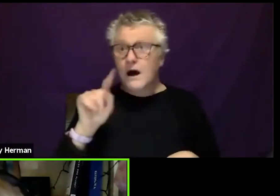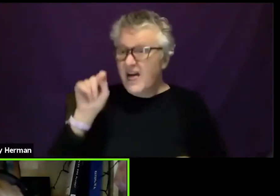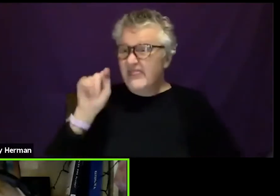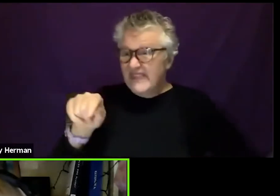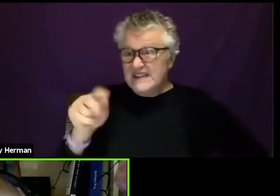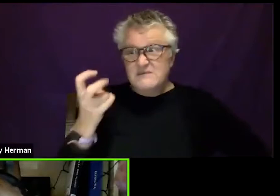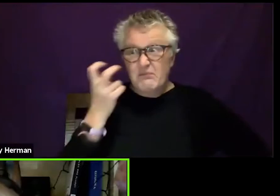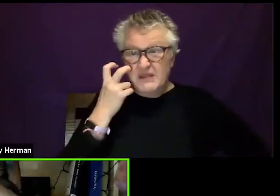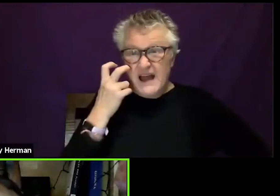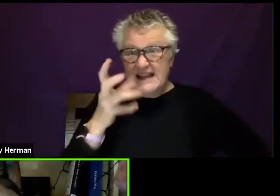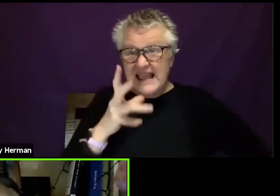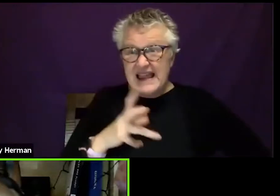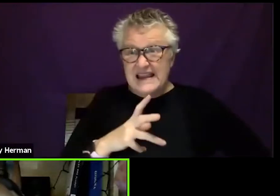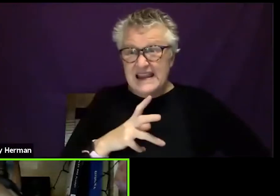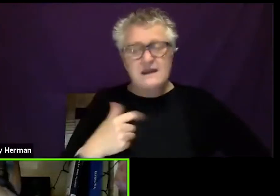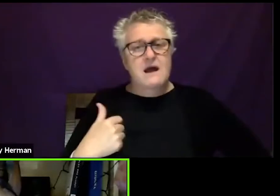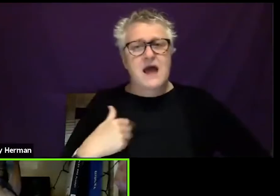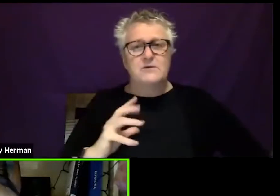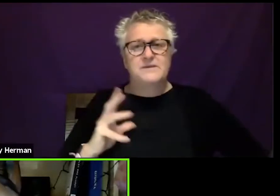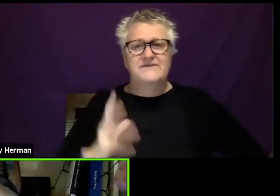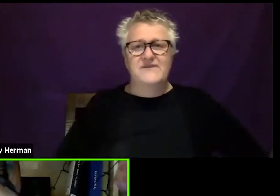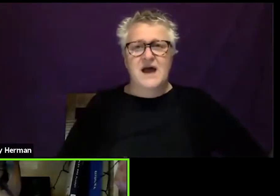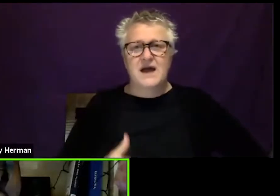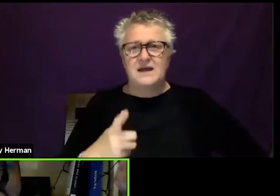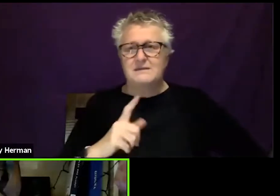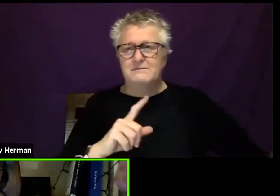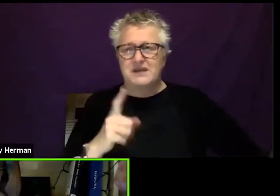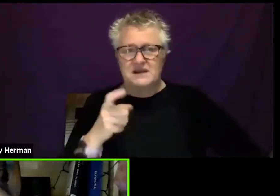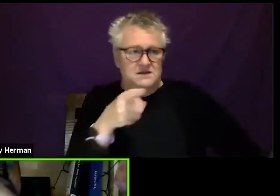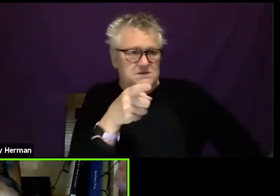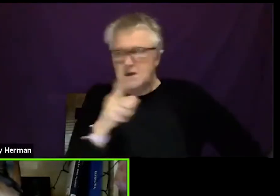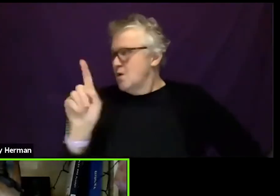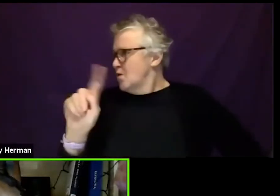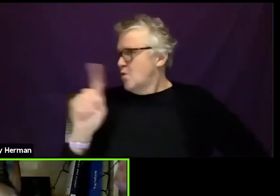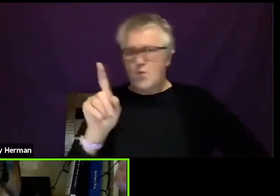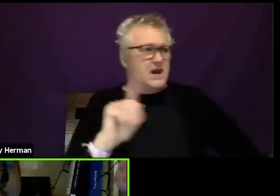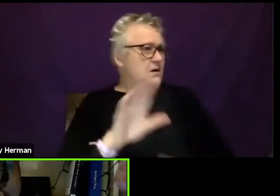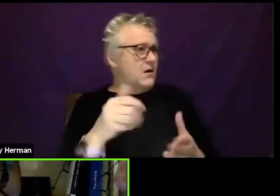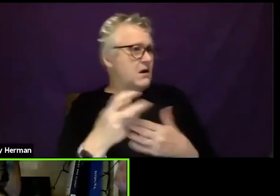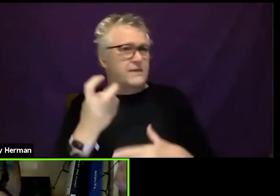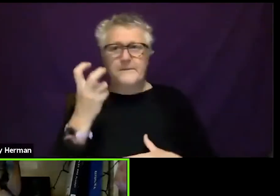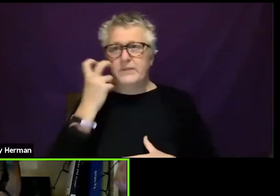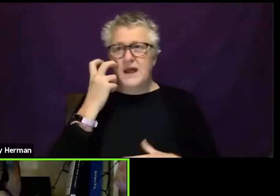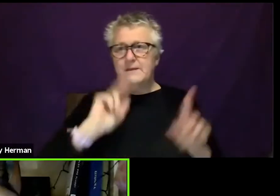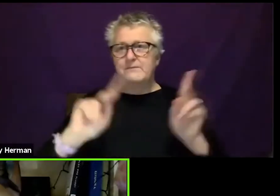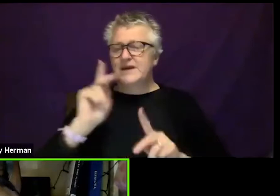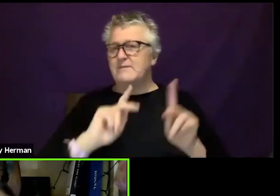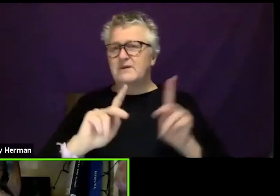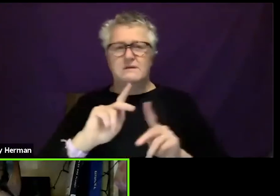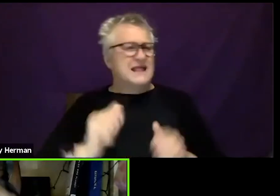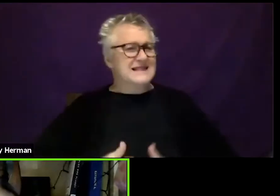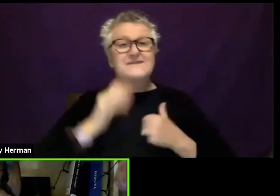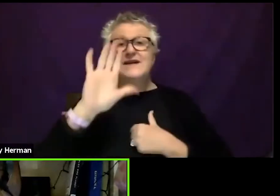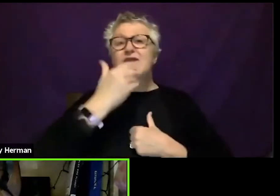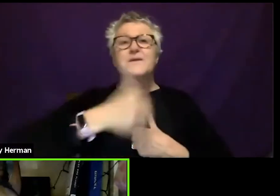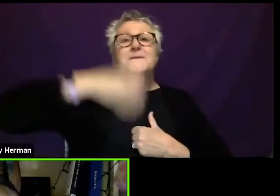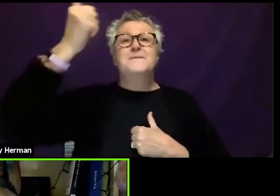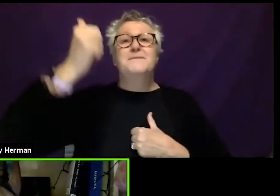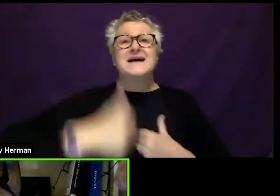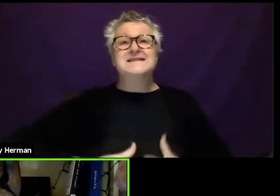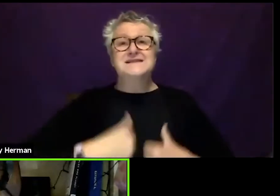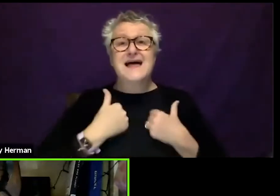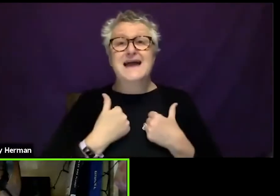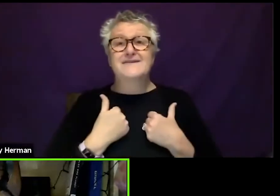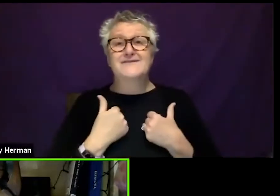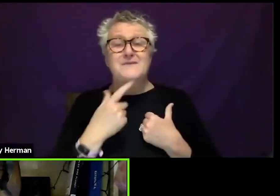be fine. Like, where are all the blind people in that film just living their best life? Right. Just like walking around like, I don't even know there's an apocalypse. I'm